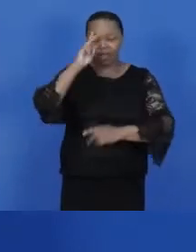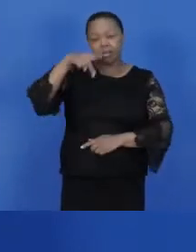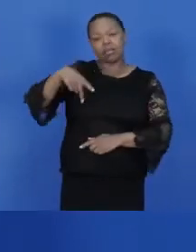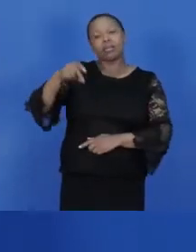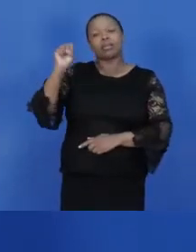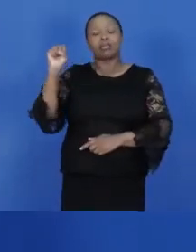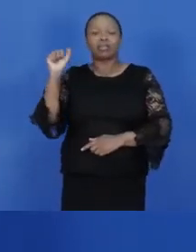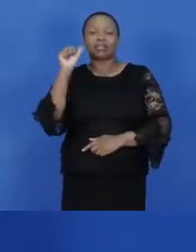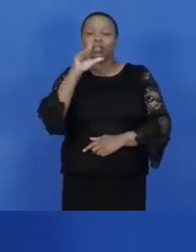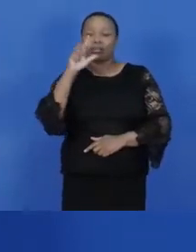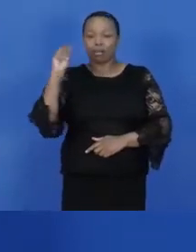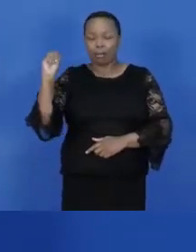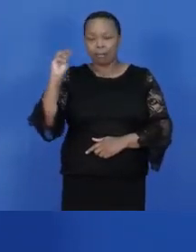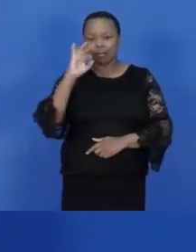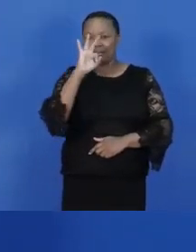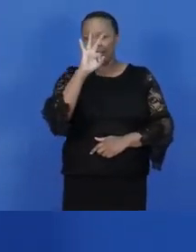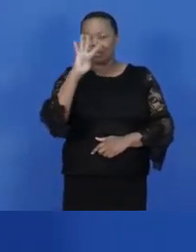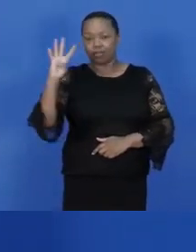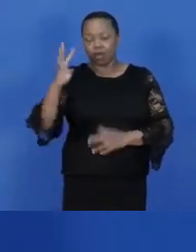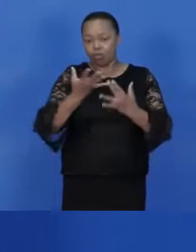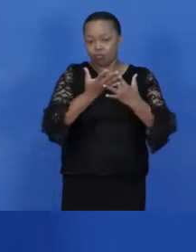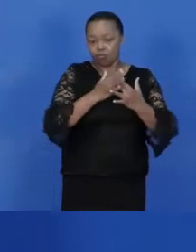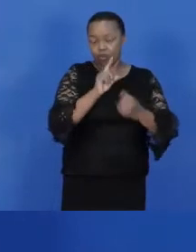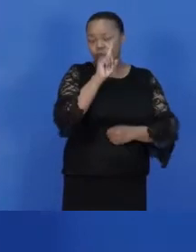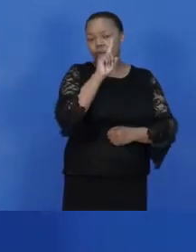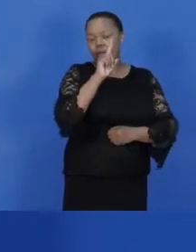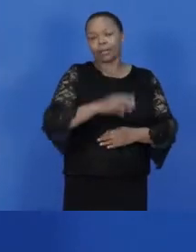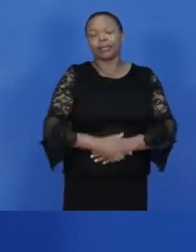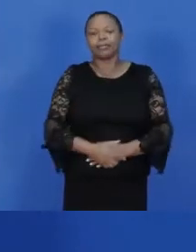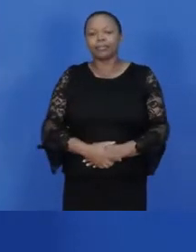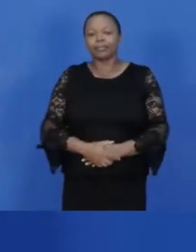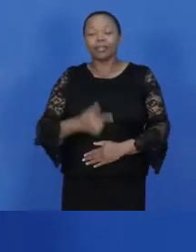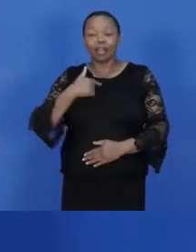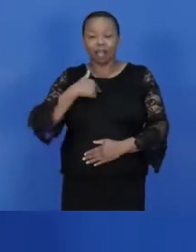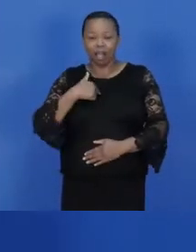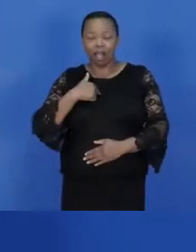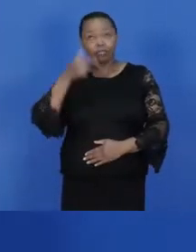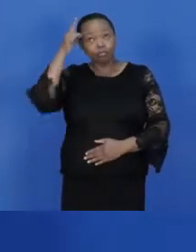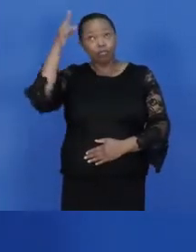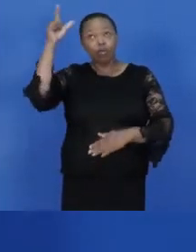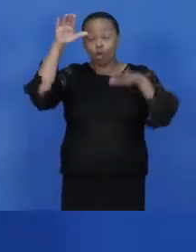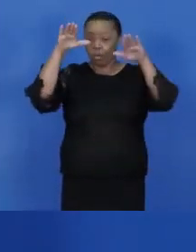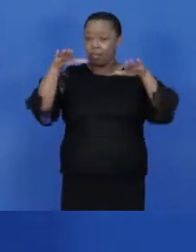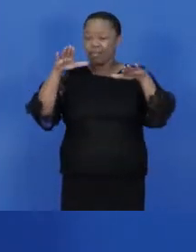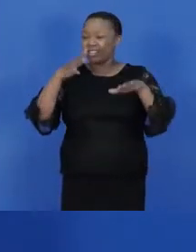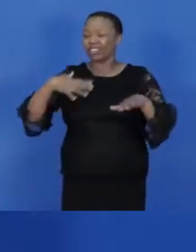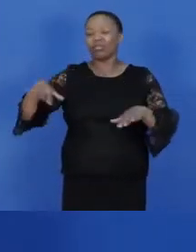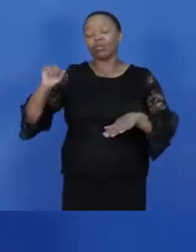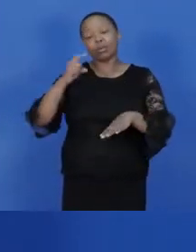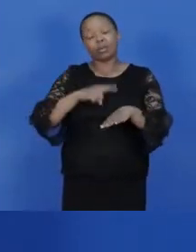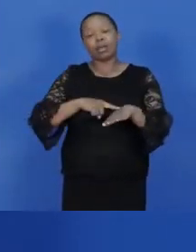Psalm 34. Psalm 34, we're going to start from verse 1. It's saying, I will bless the Lord at